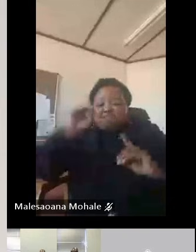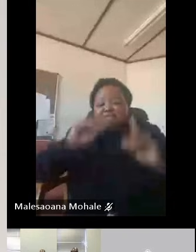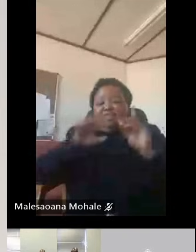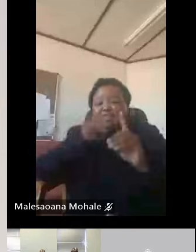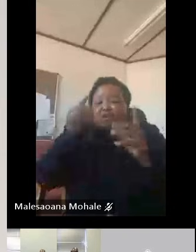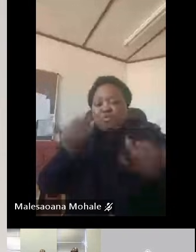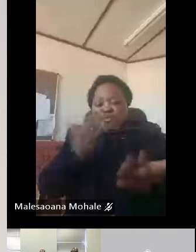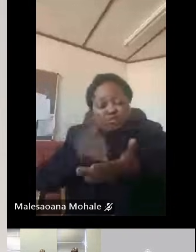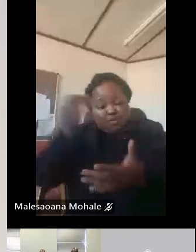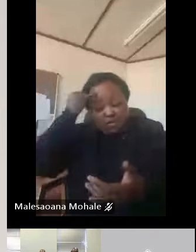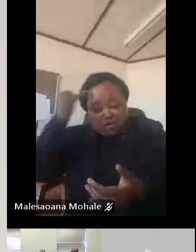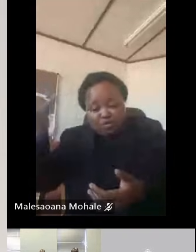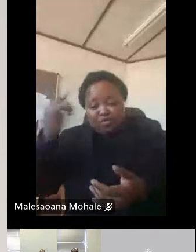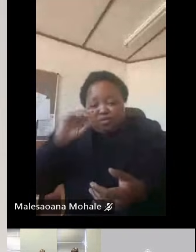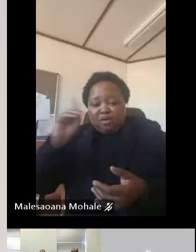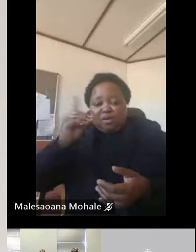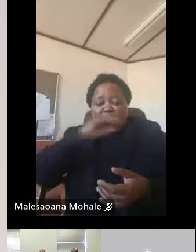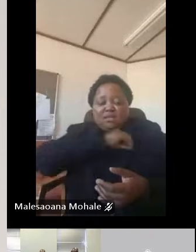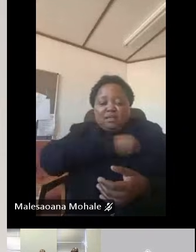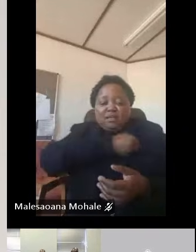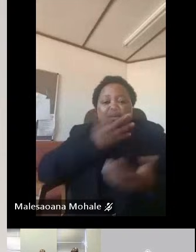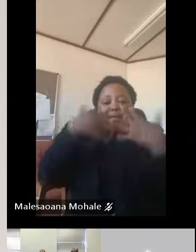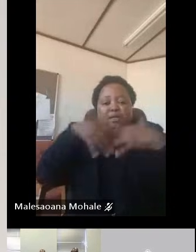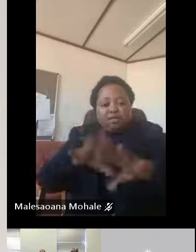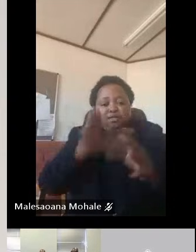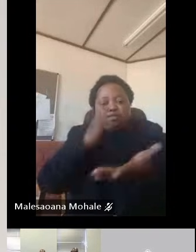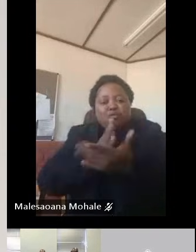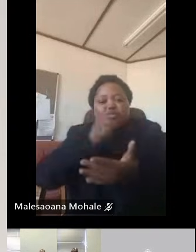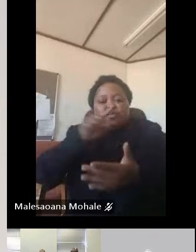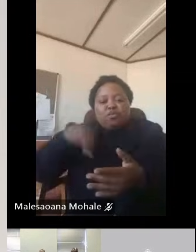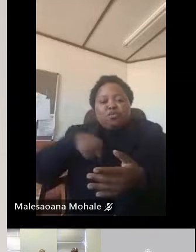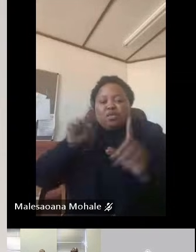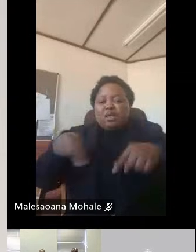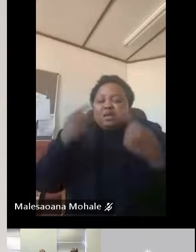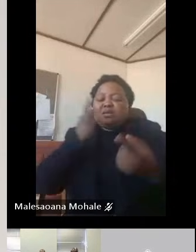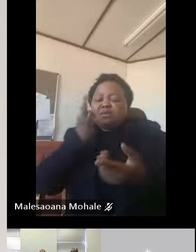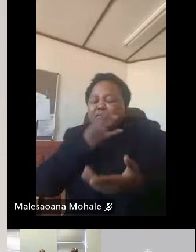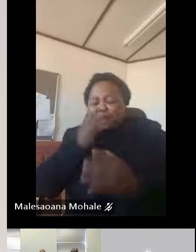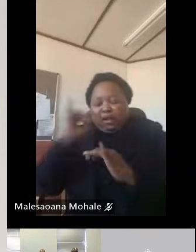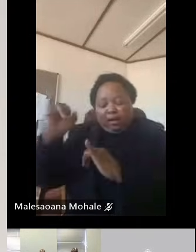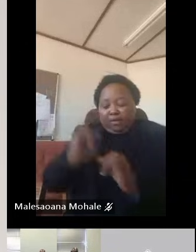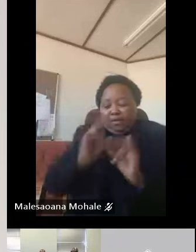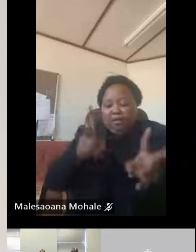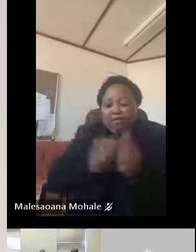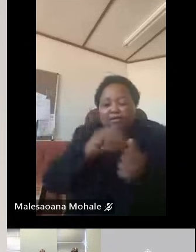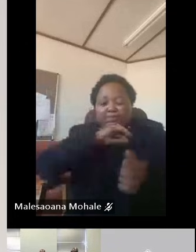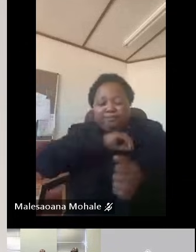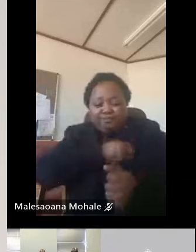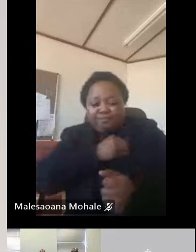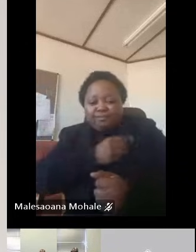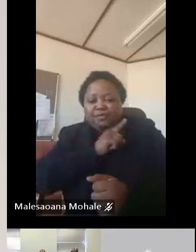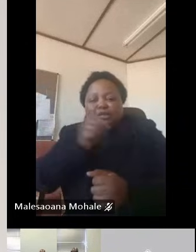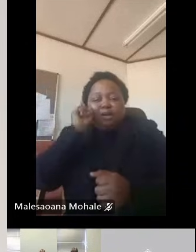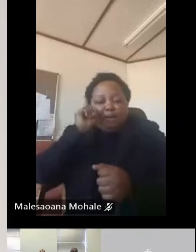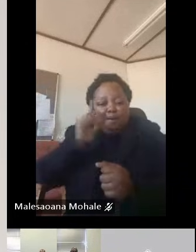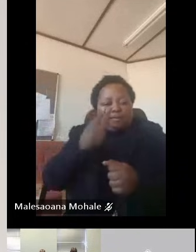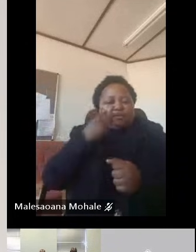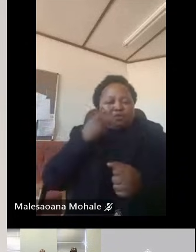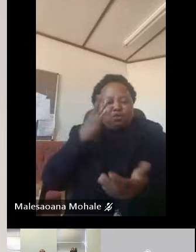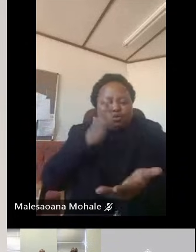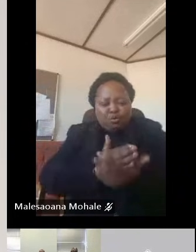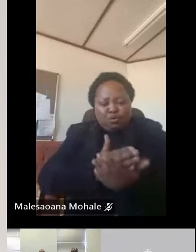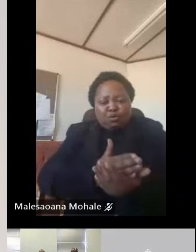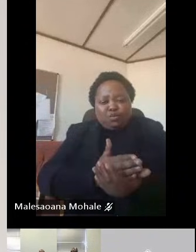mainstreaming, it is important that we do not just call our persons with disabilities, but we ensure that they are able